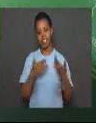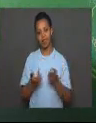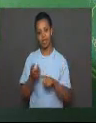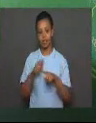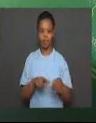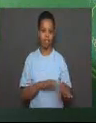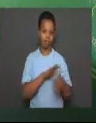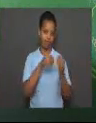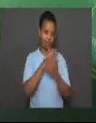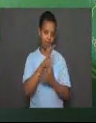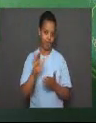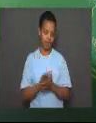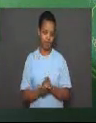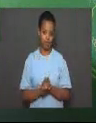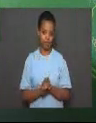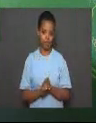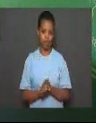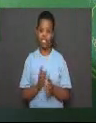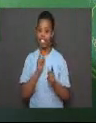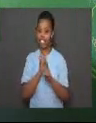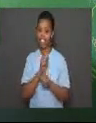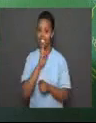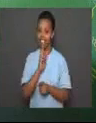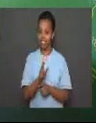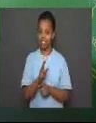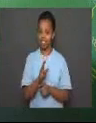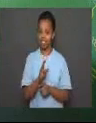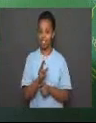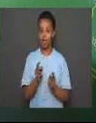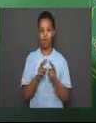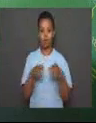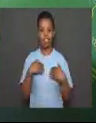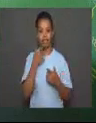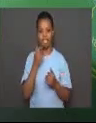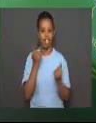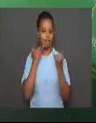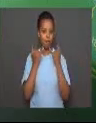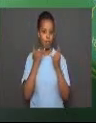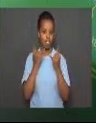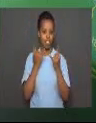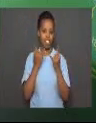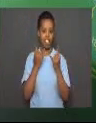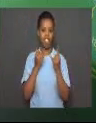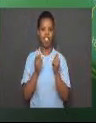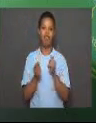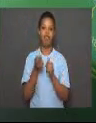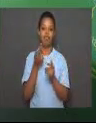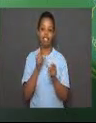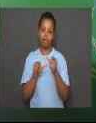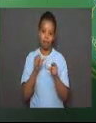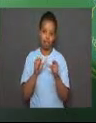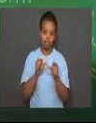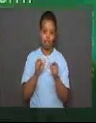Welcome back, everyone. I am sure you had some interesting information to share with one another.